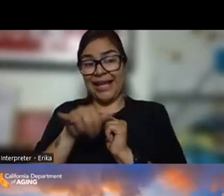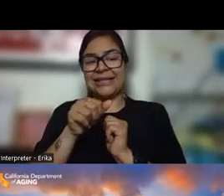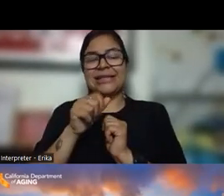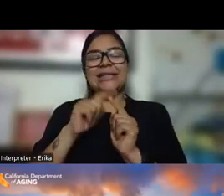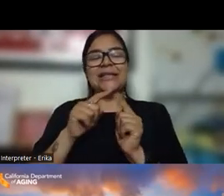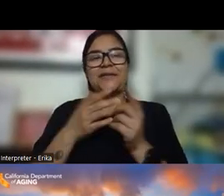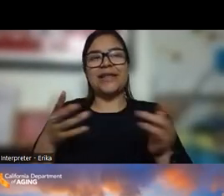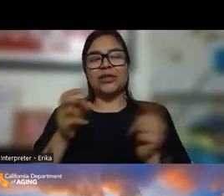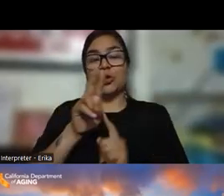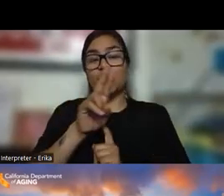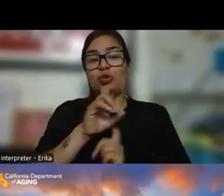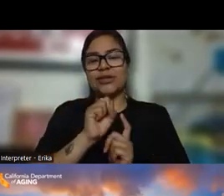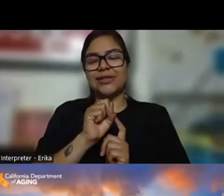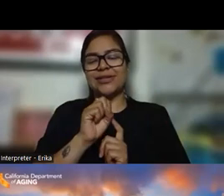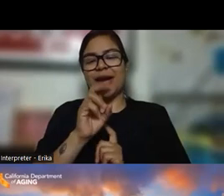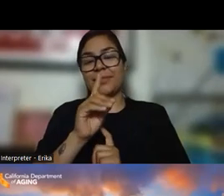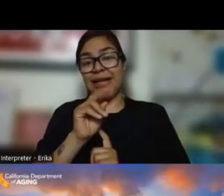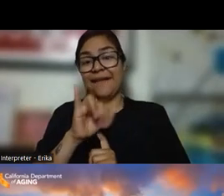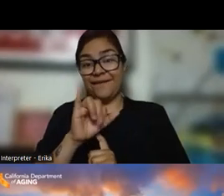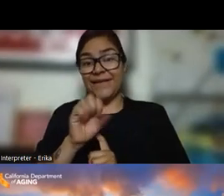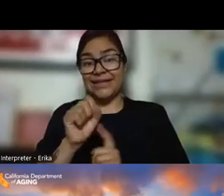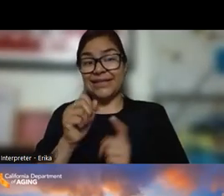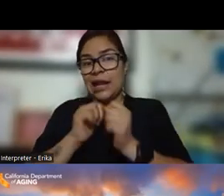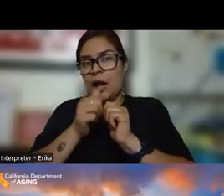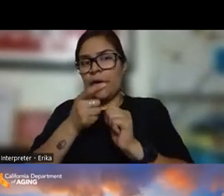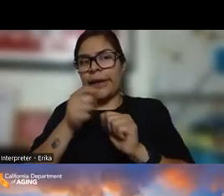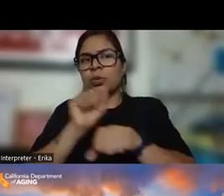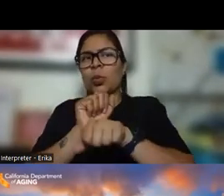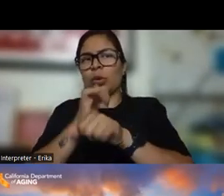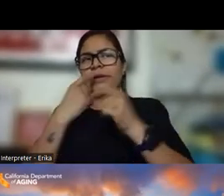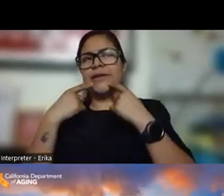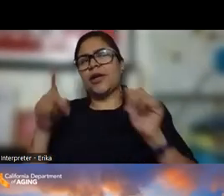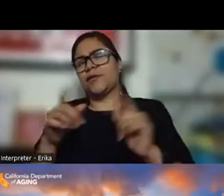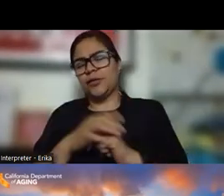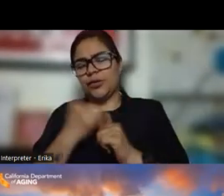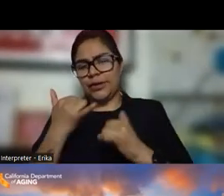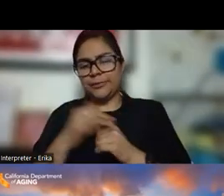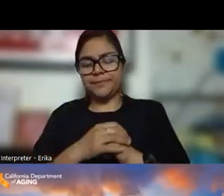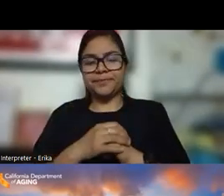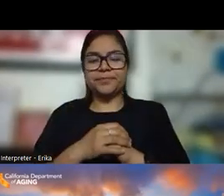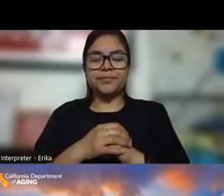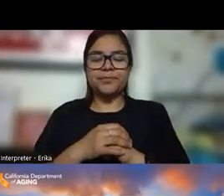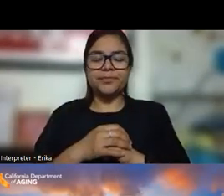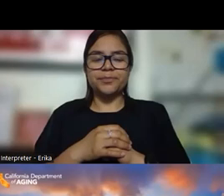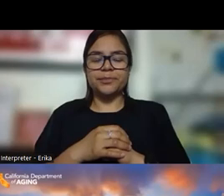UC Davis. Perhaps we could get some input to make sure we're actually addressing, have really good measures for